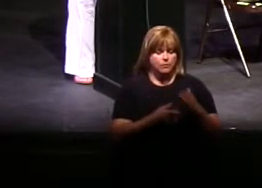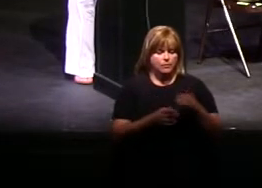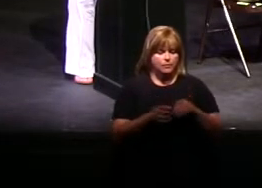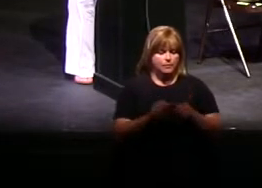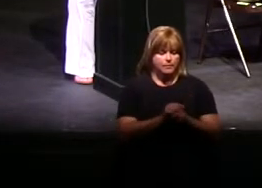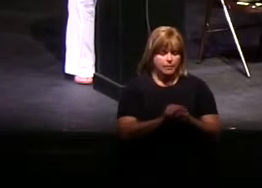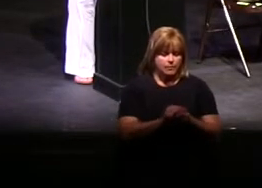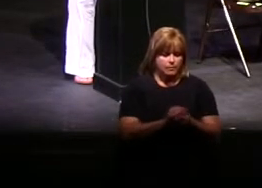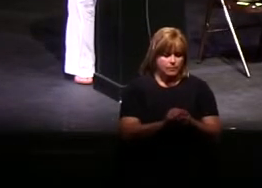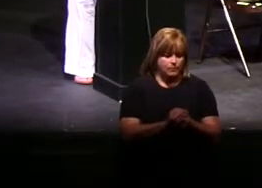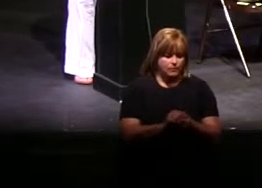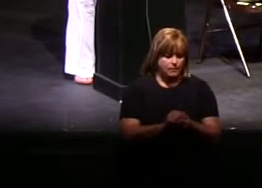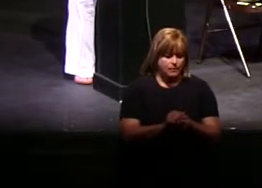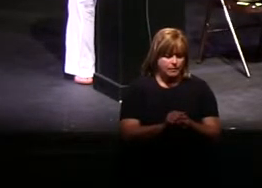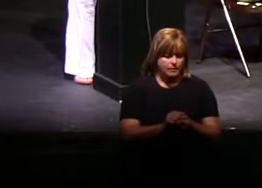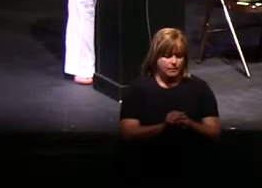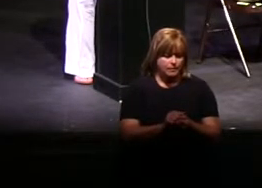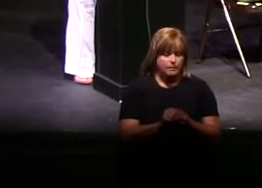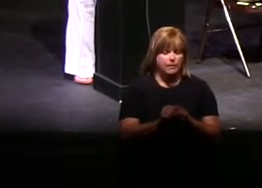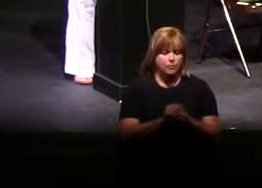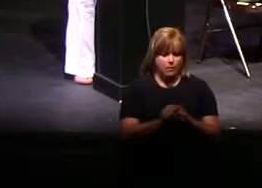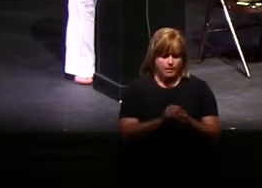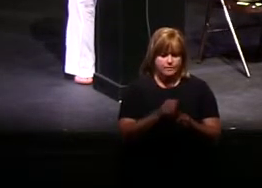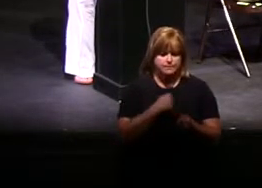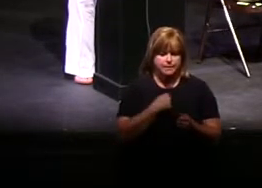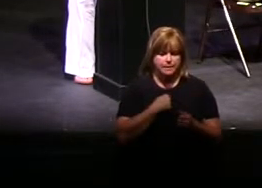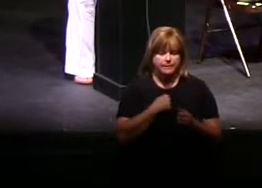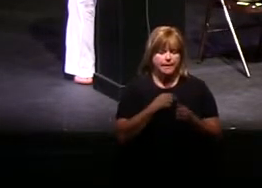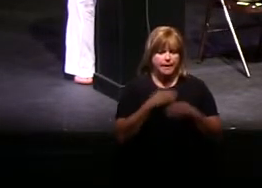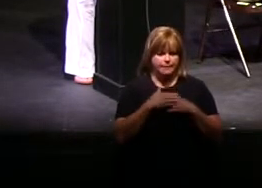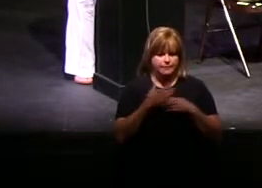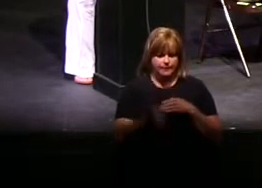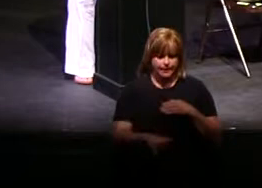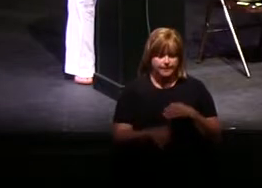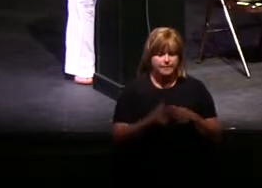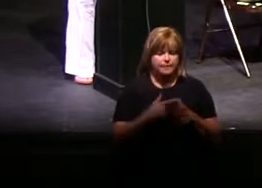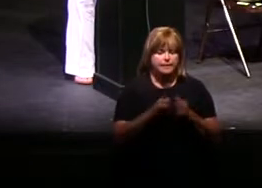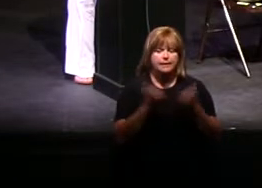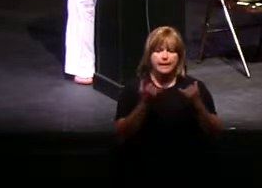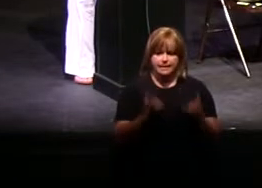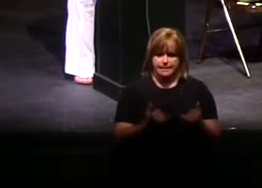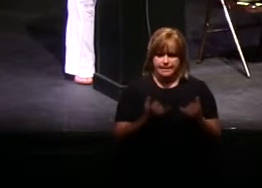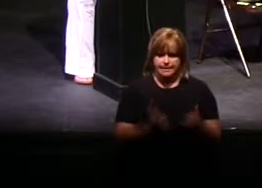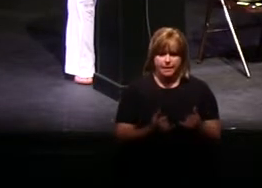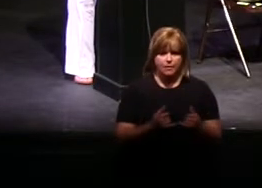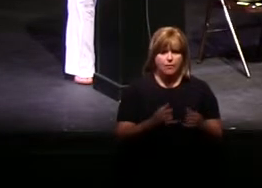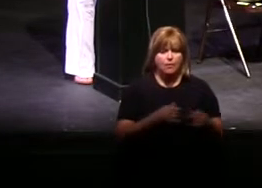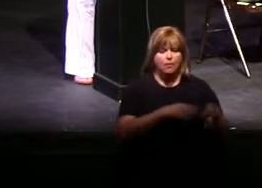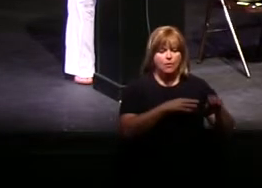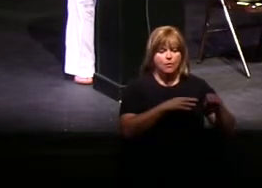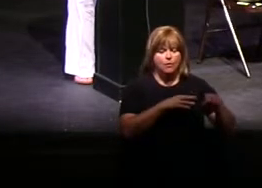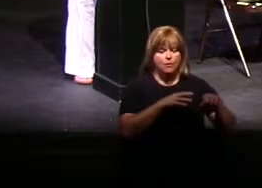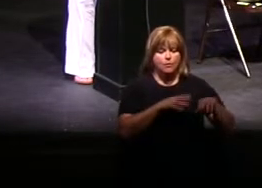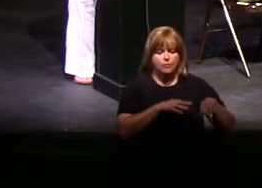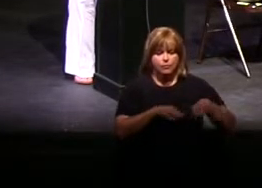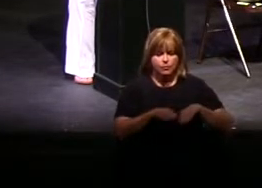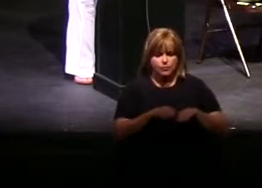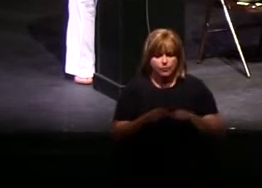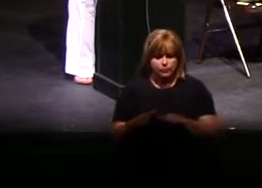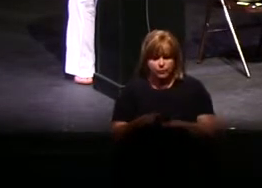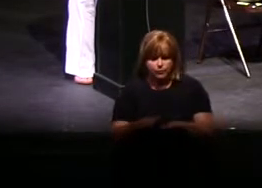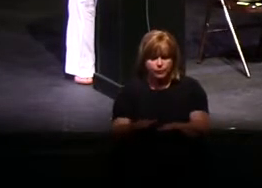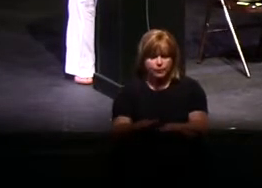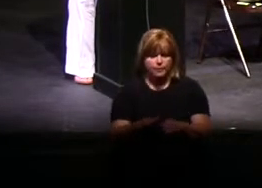feet once washed mine." Even now, the river's echoing thrum follows me